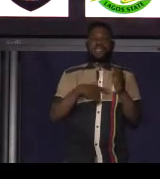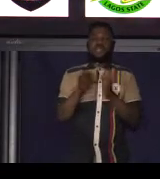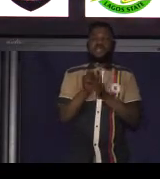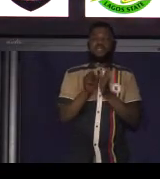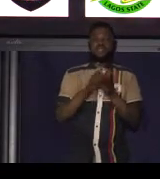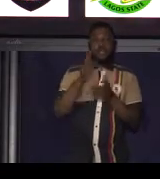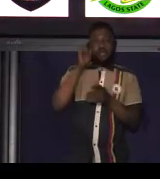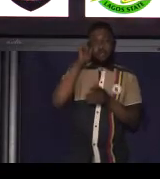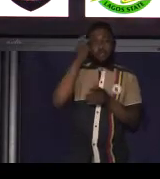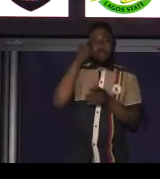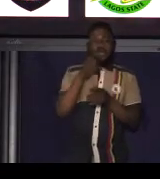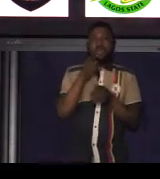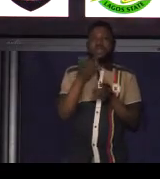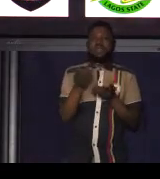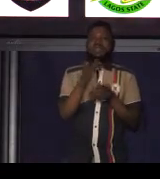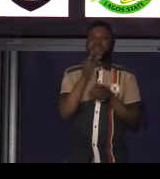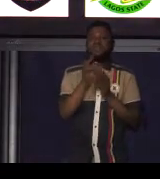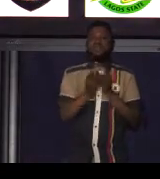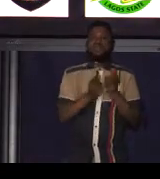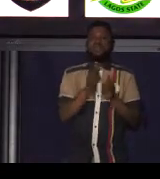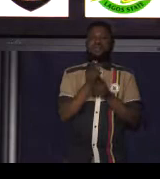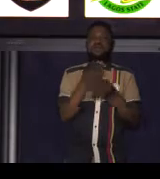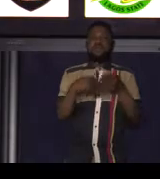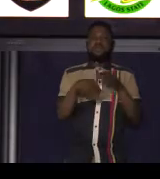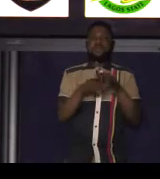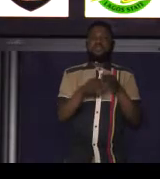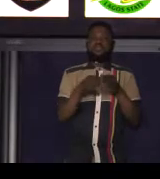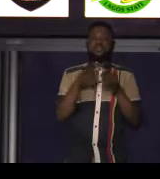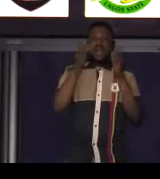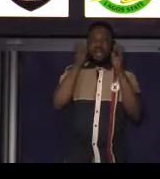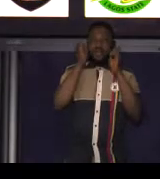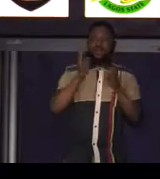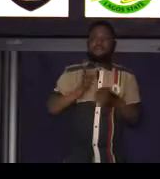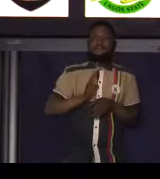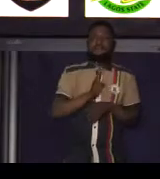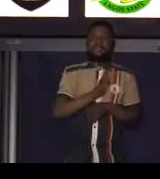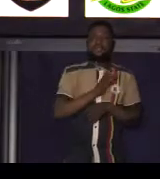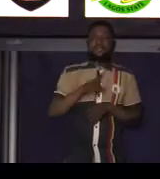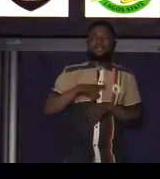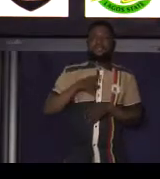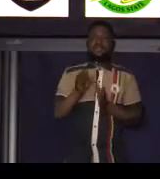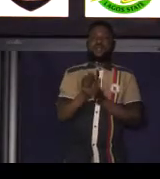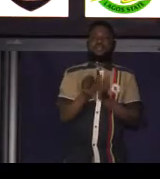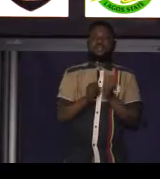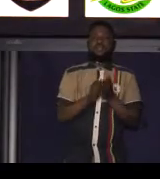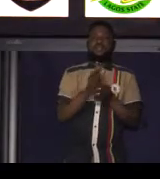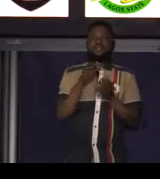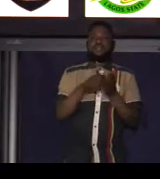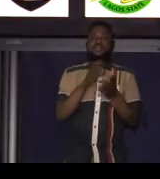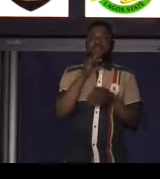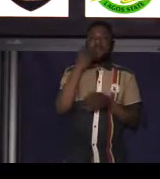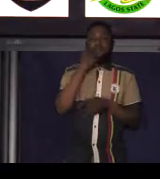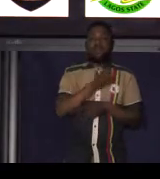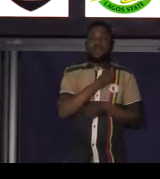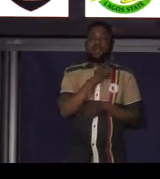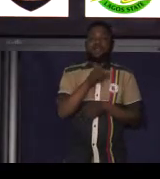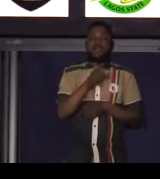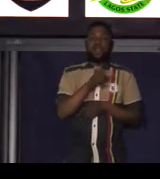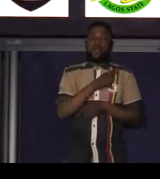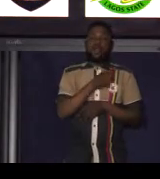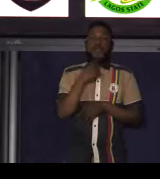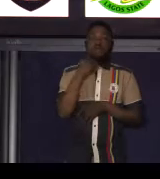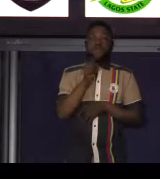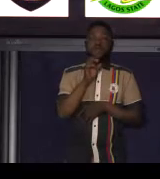State Government. Here is Universal Basic Education Board, Lagos State. This is the logo for Universal